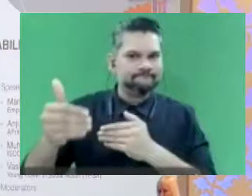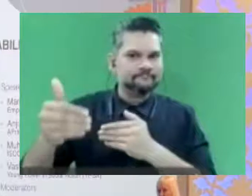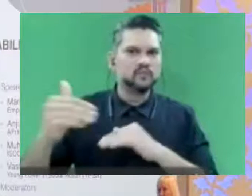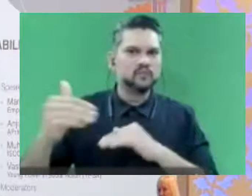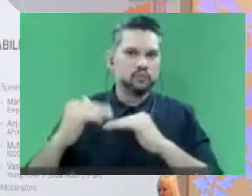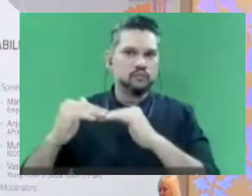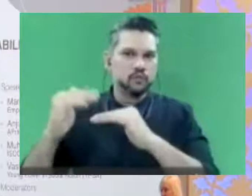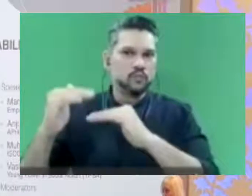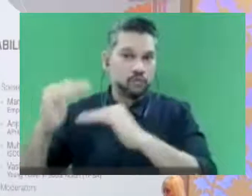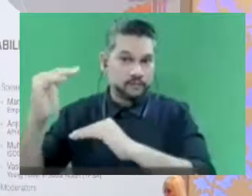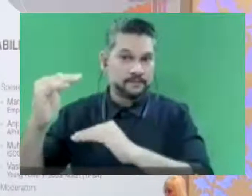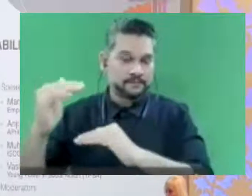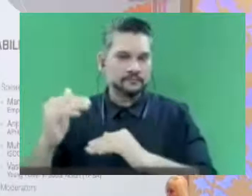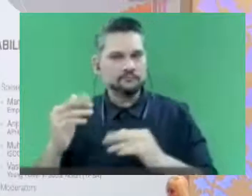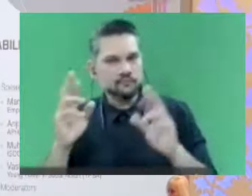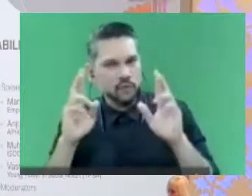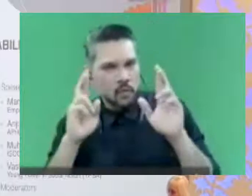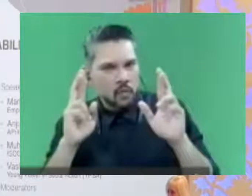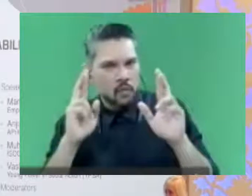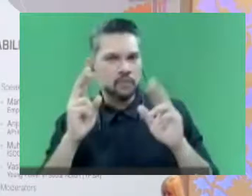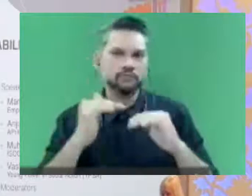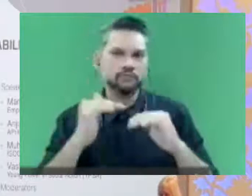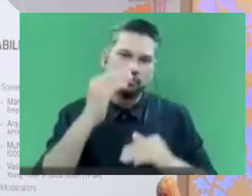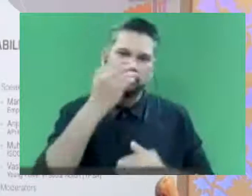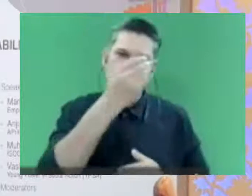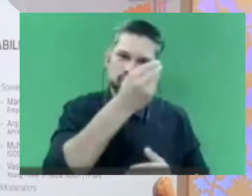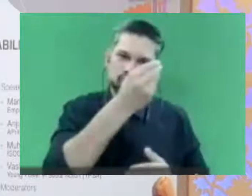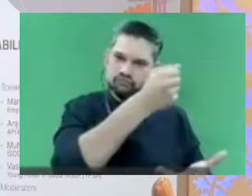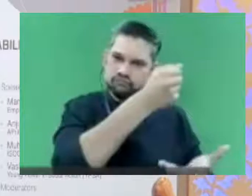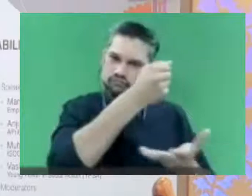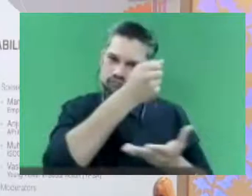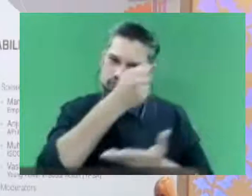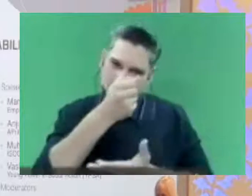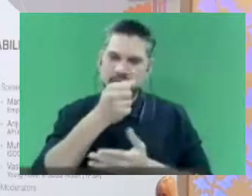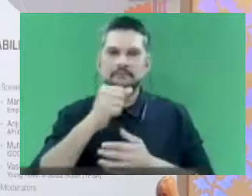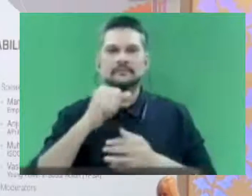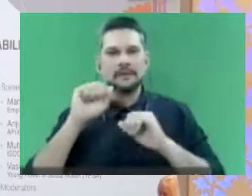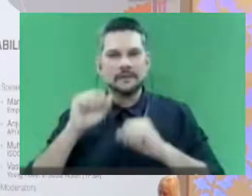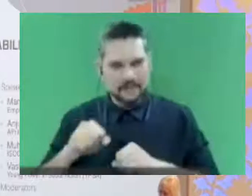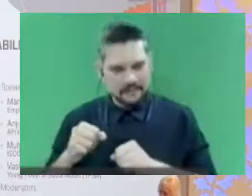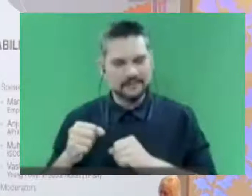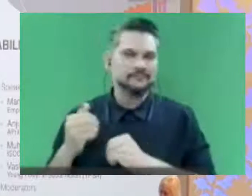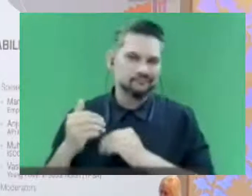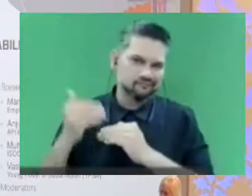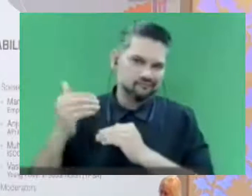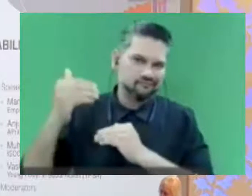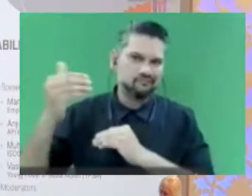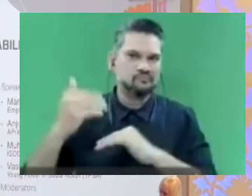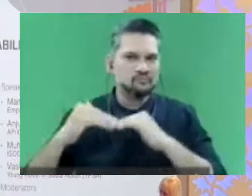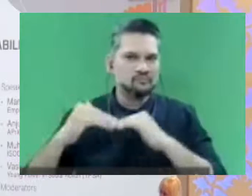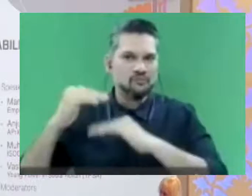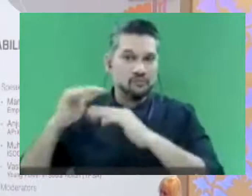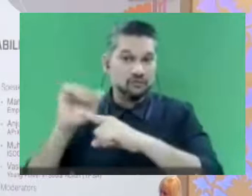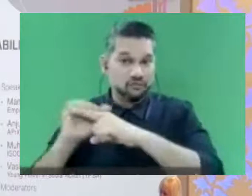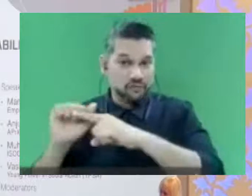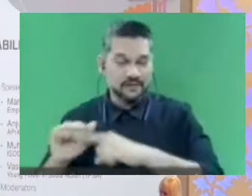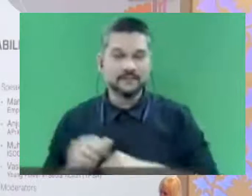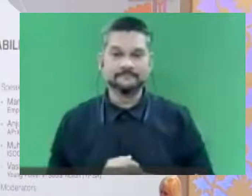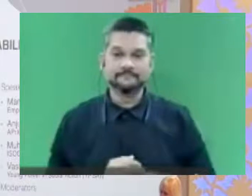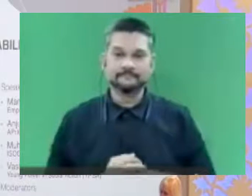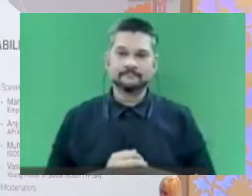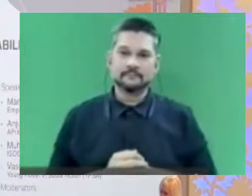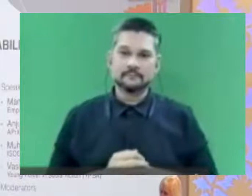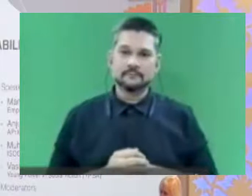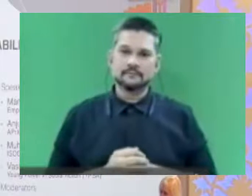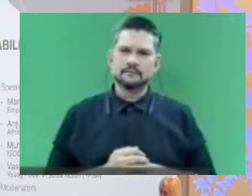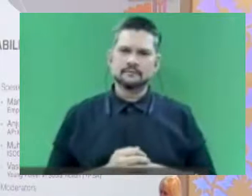we'll have that funding support to do so in the future. And one of the great